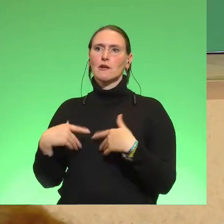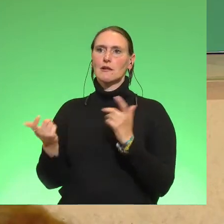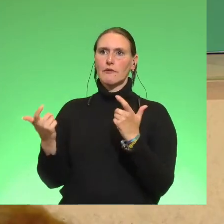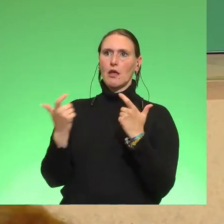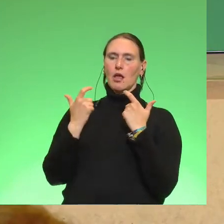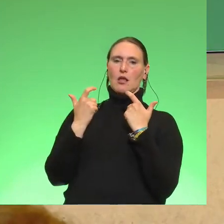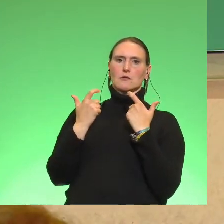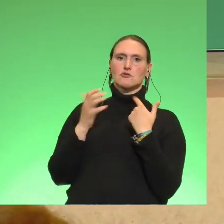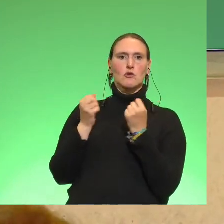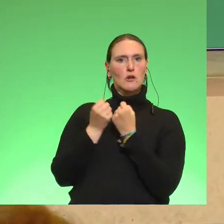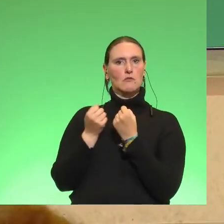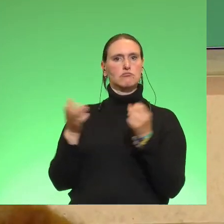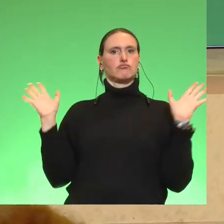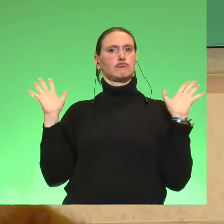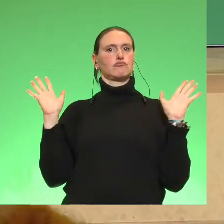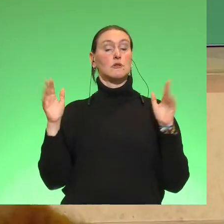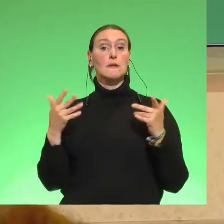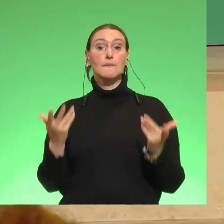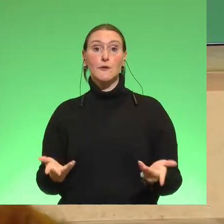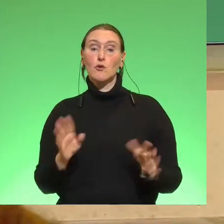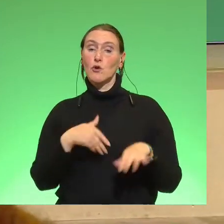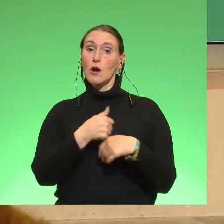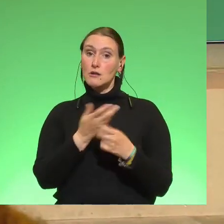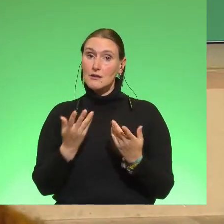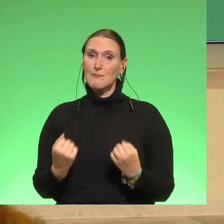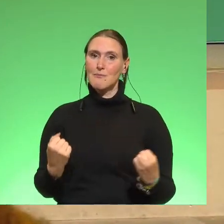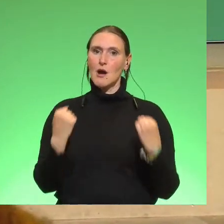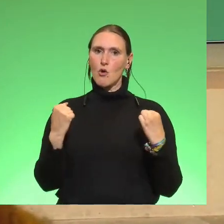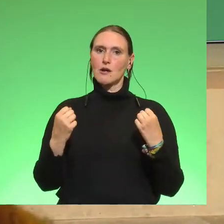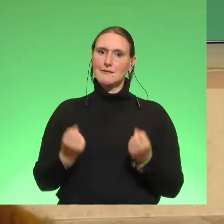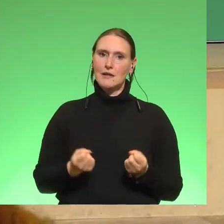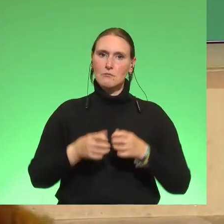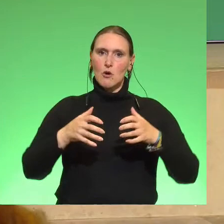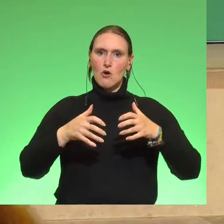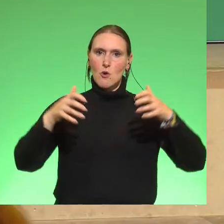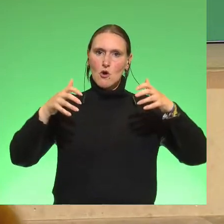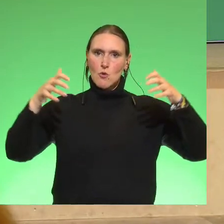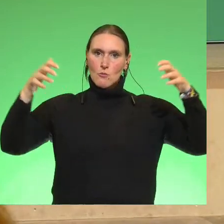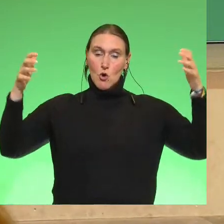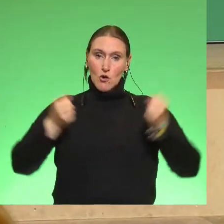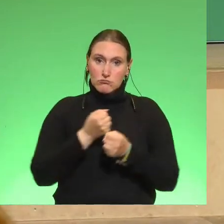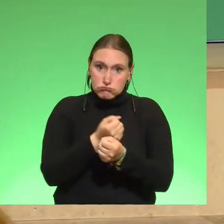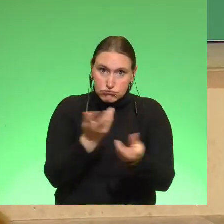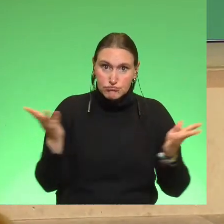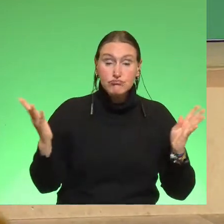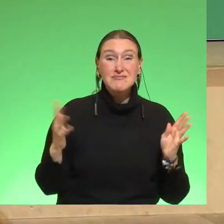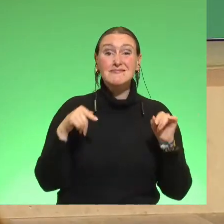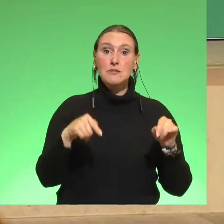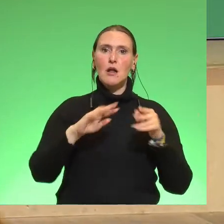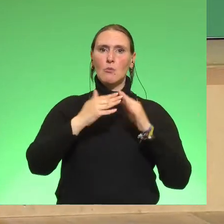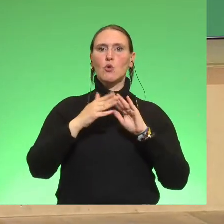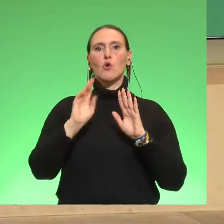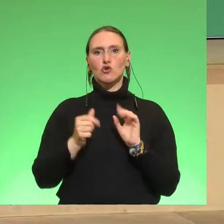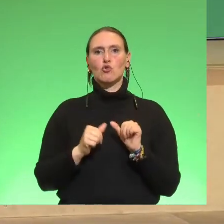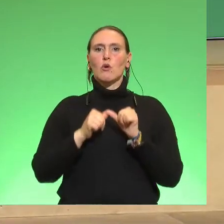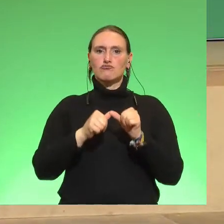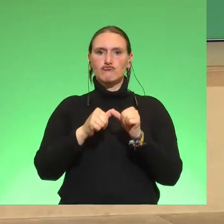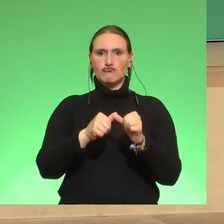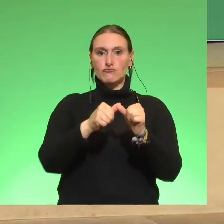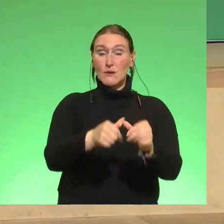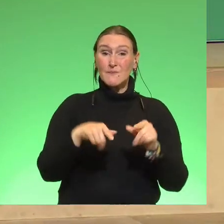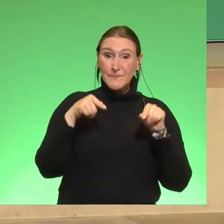which conveys the idea of a shared power that grows. Lumbung will continue because it